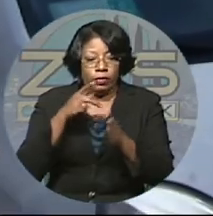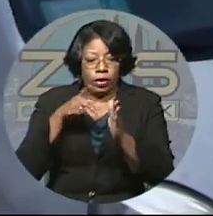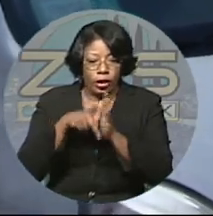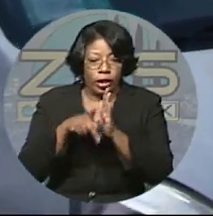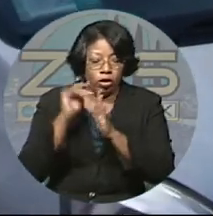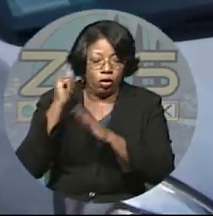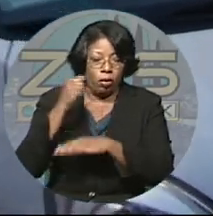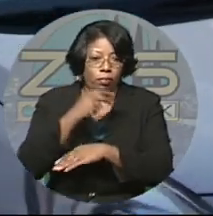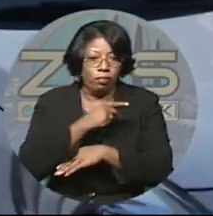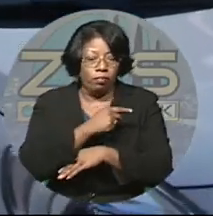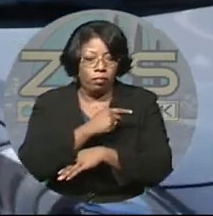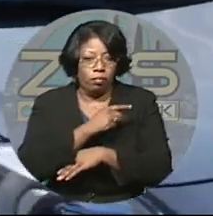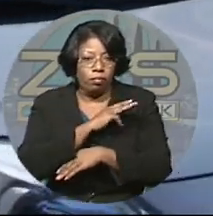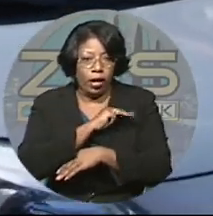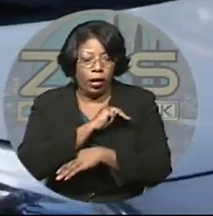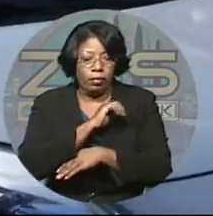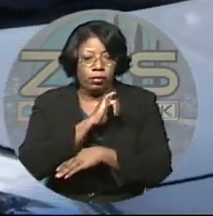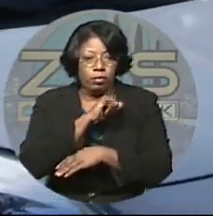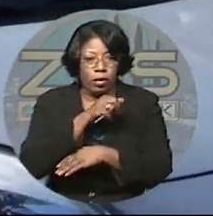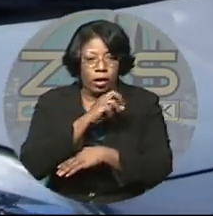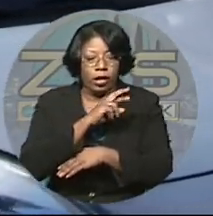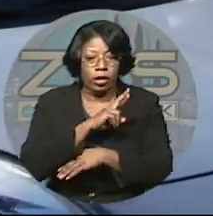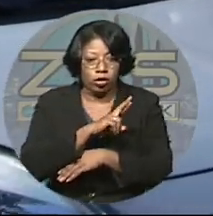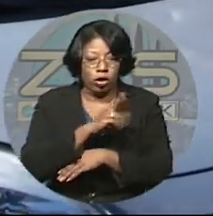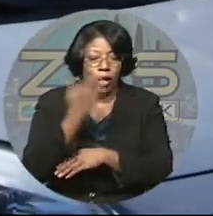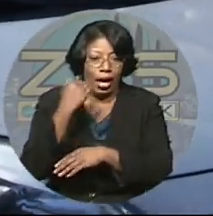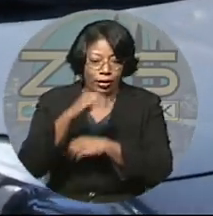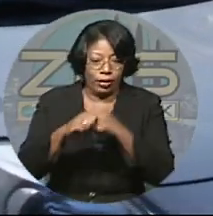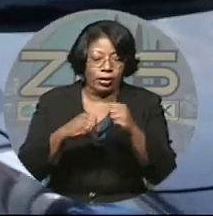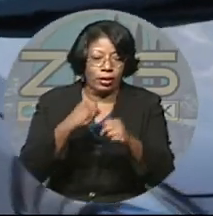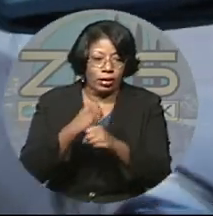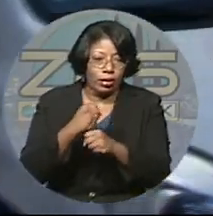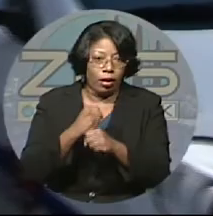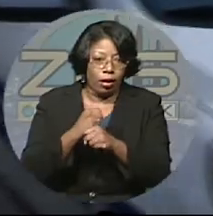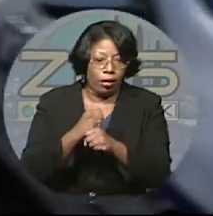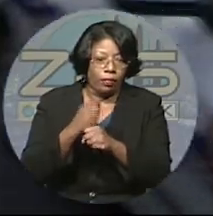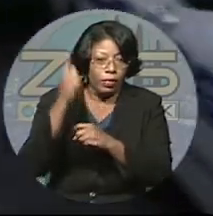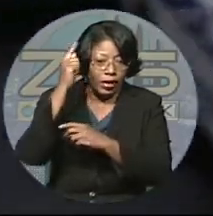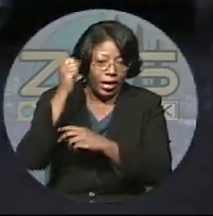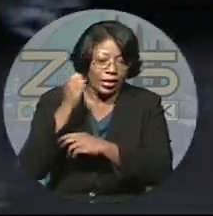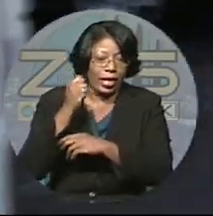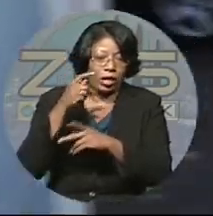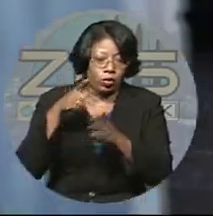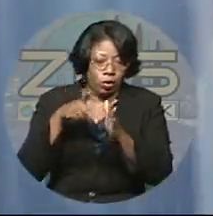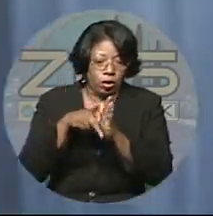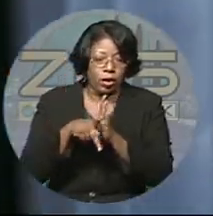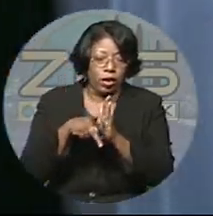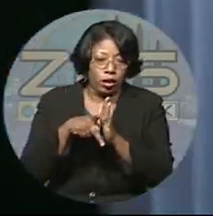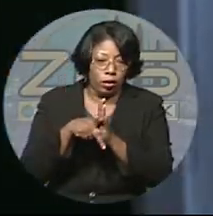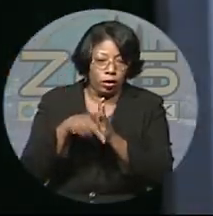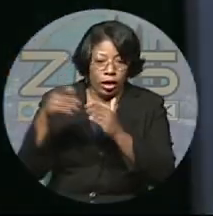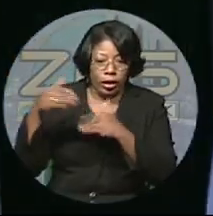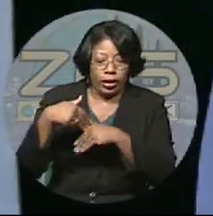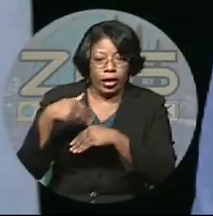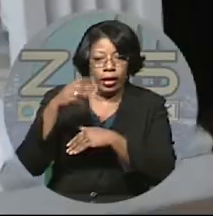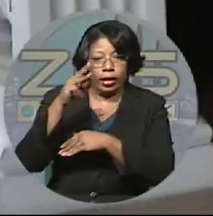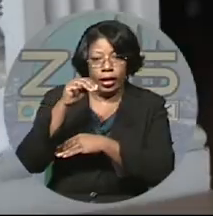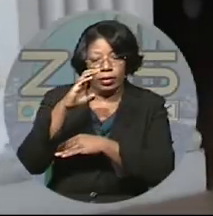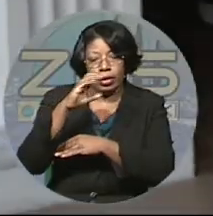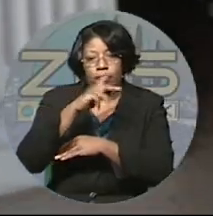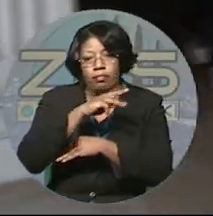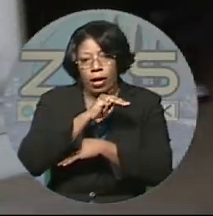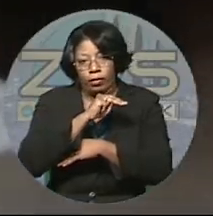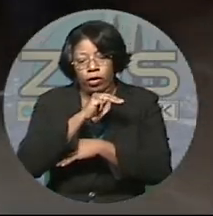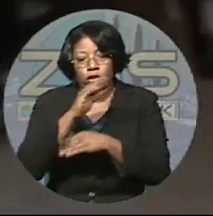back on June 1st of last year. The teen was brutally stabbed to death near the S.C. McPherson Junior High School. During today's proceedings,